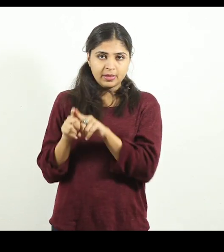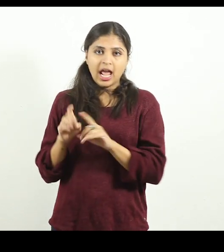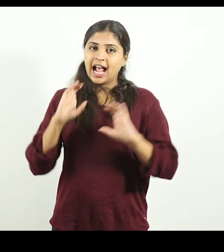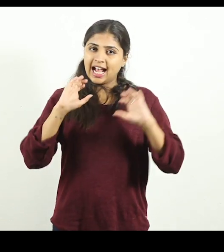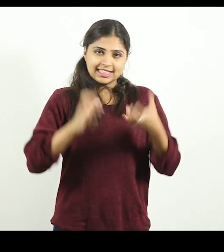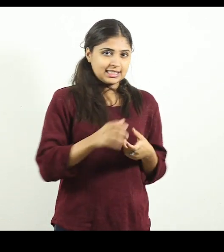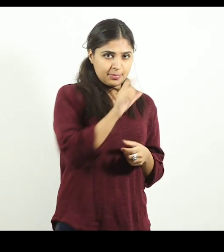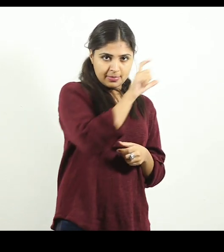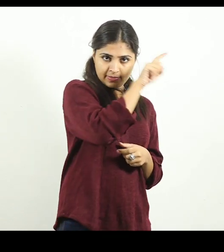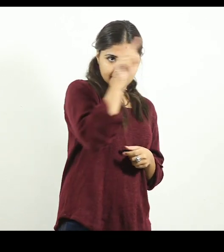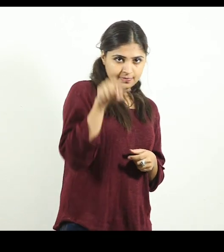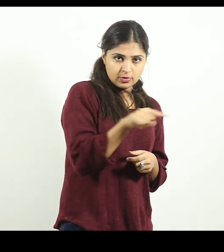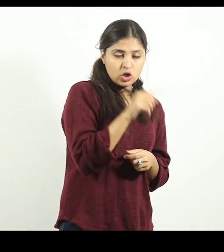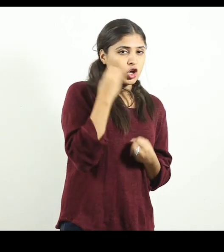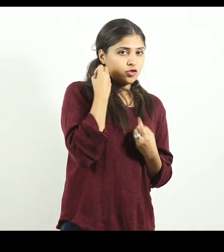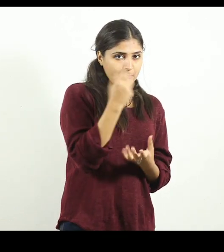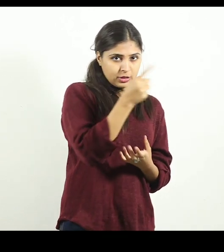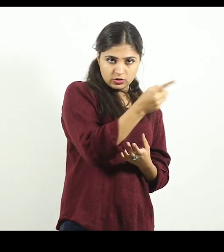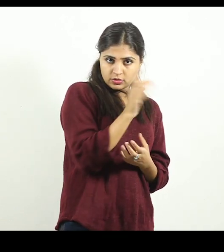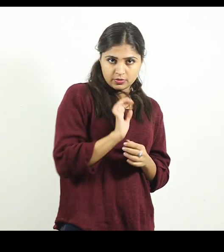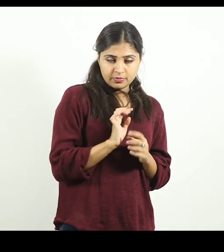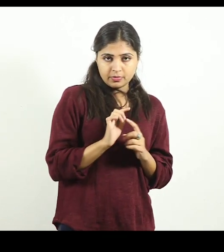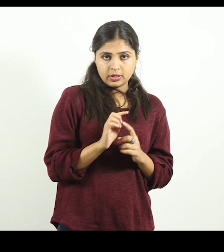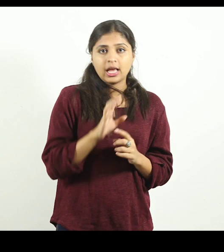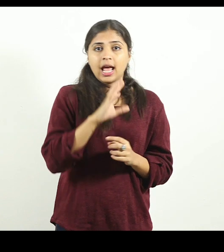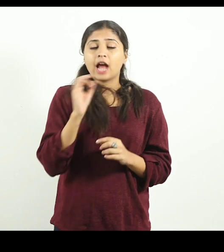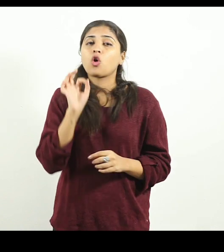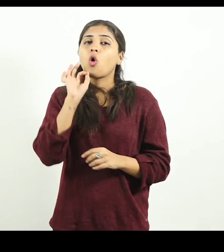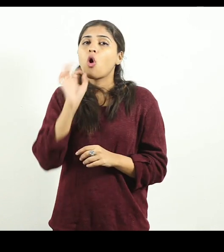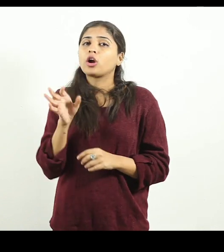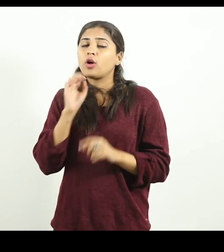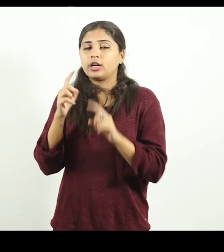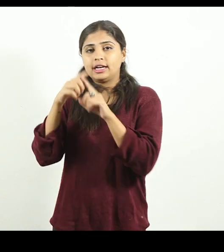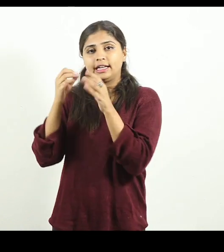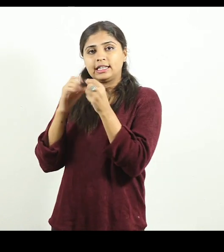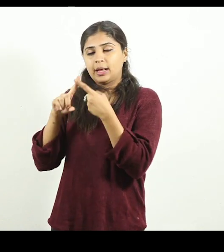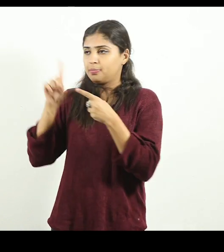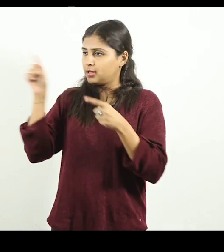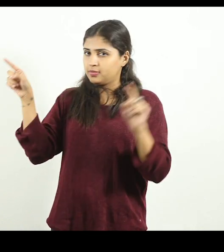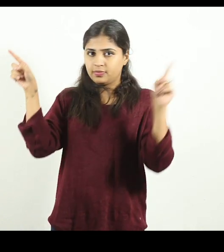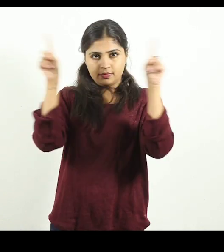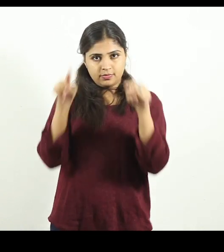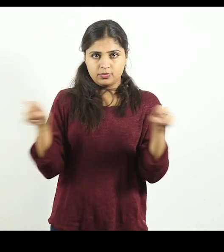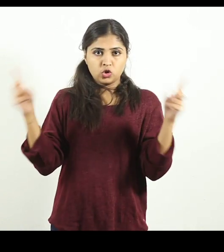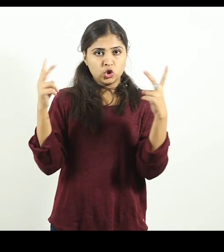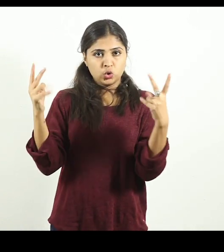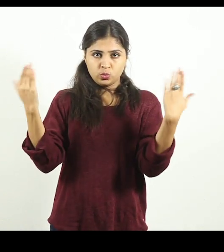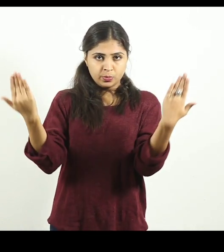and orders table that includes all customers' orders.